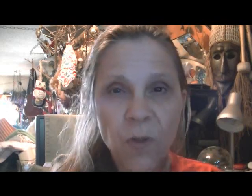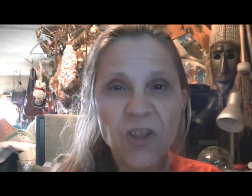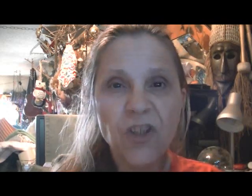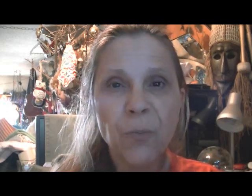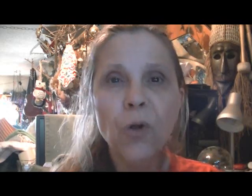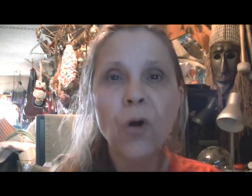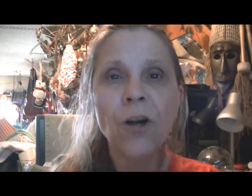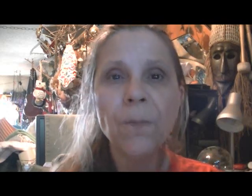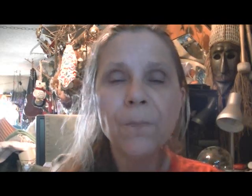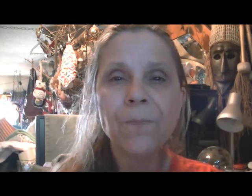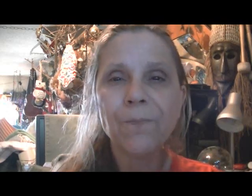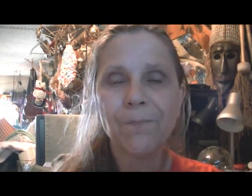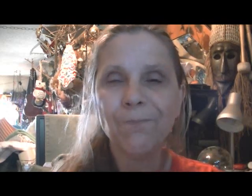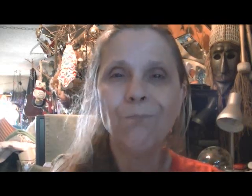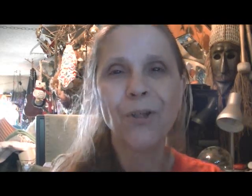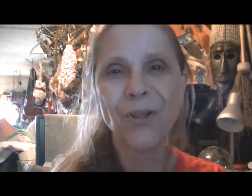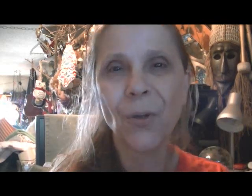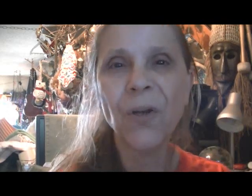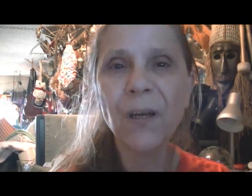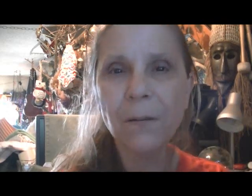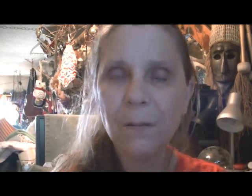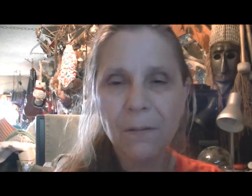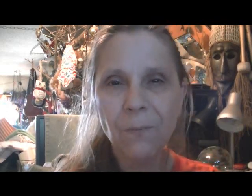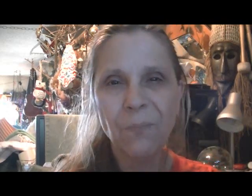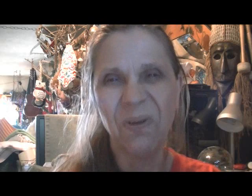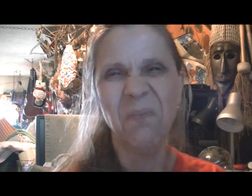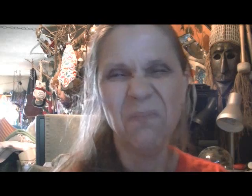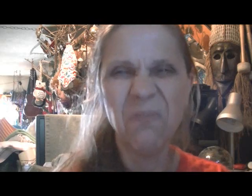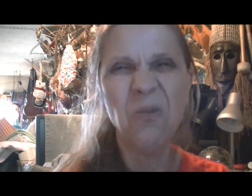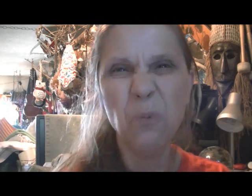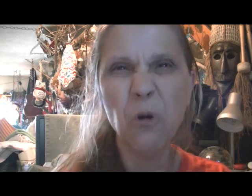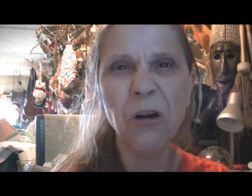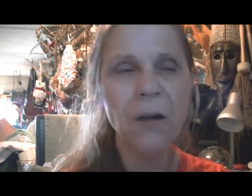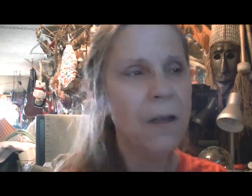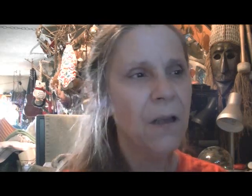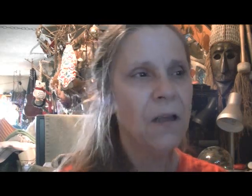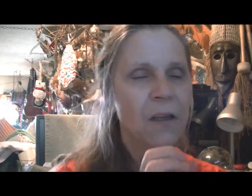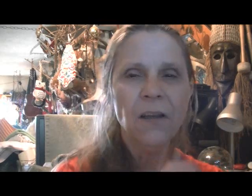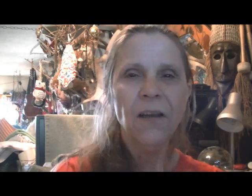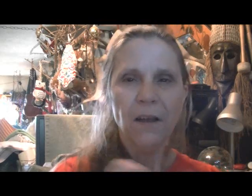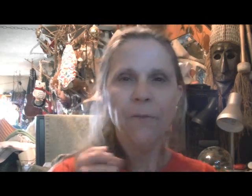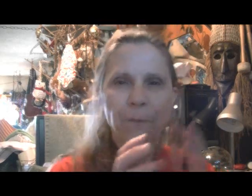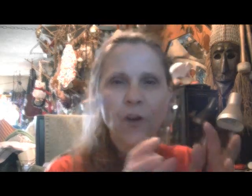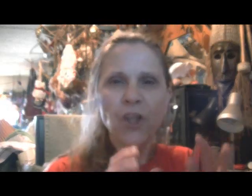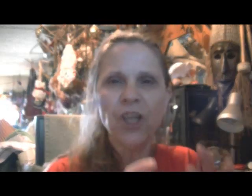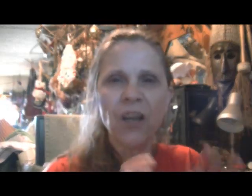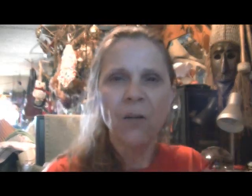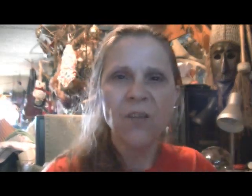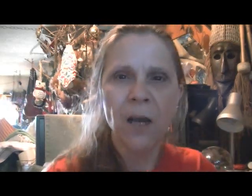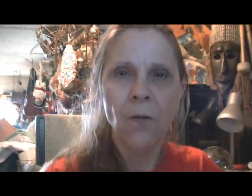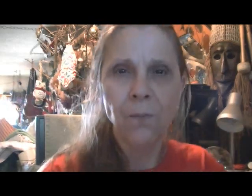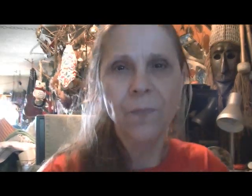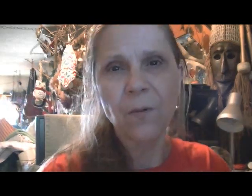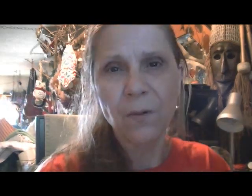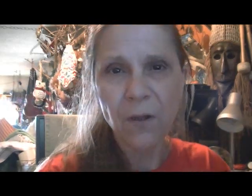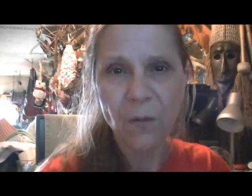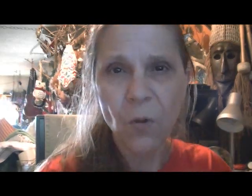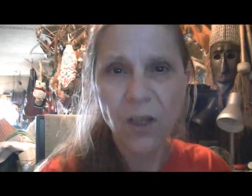this woman's demure persona, but demure. At first she comes